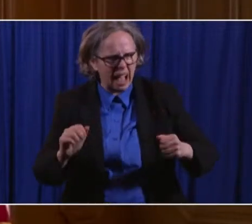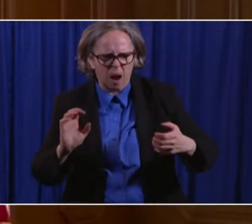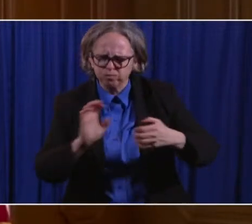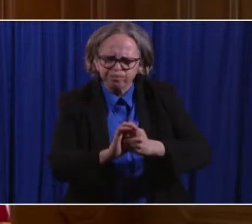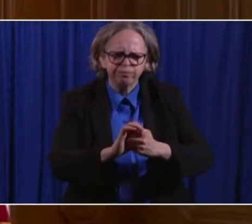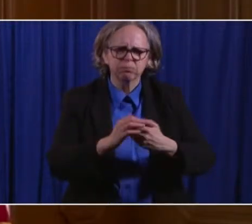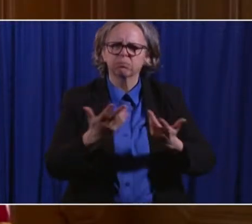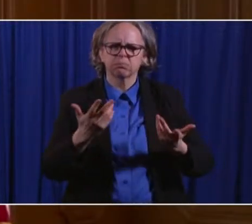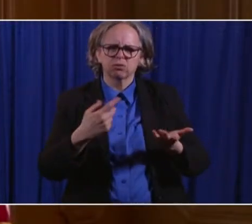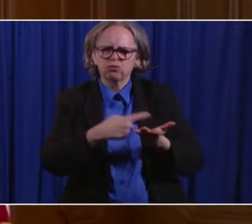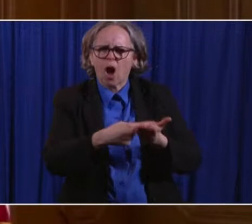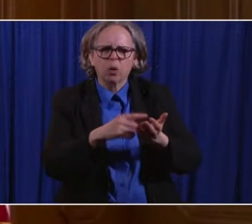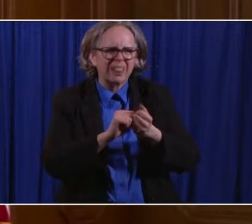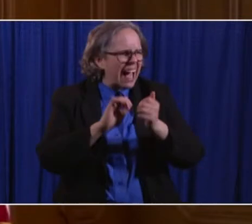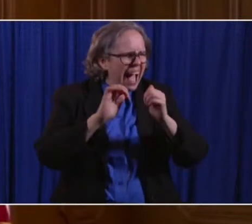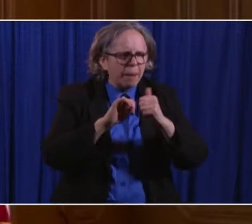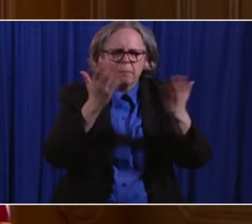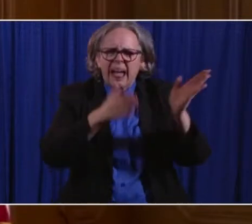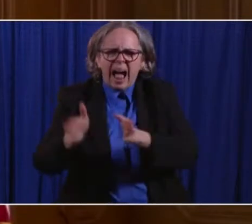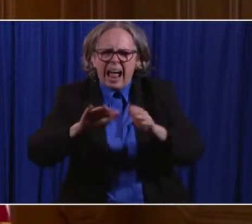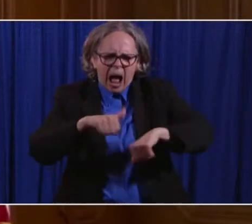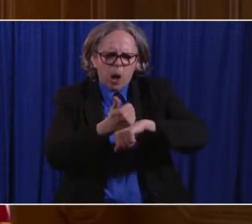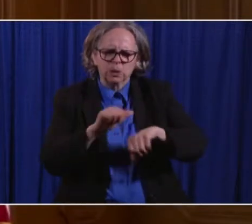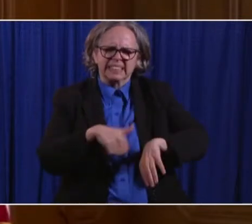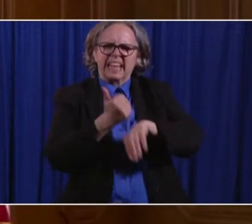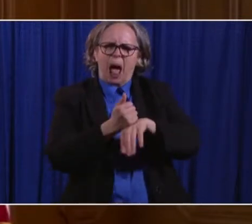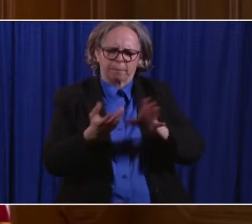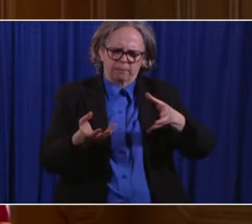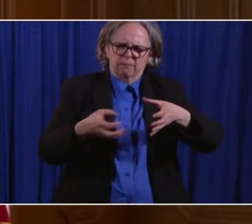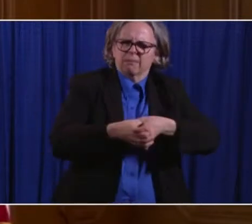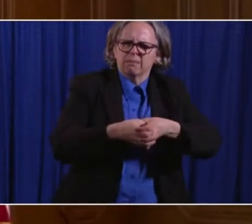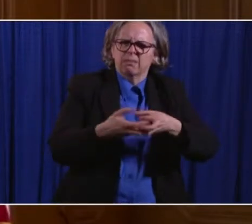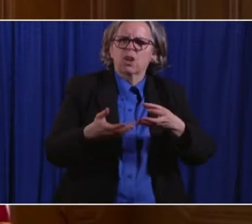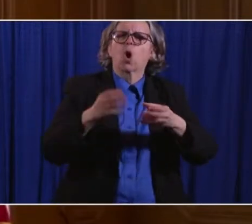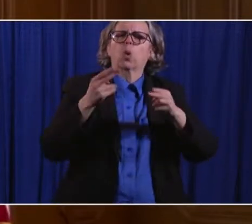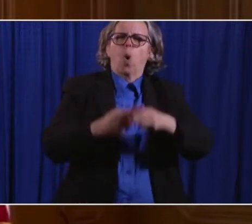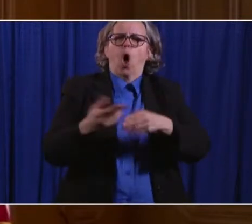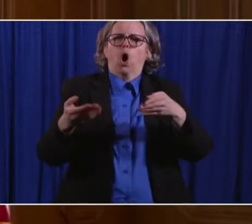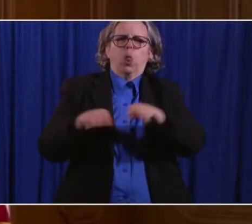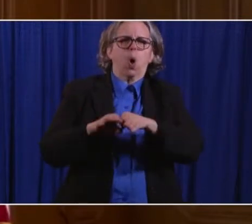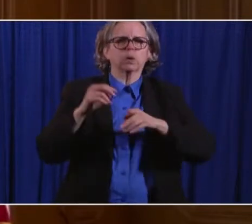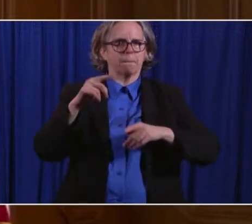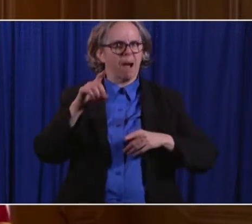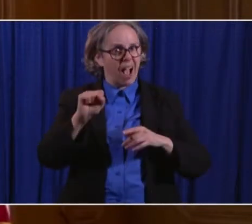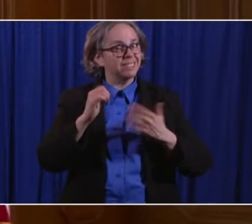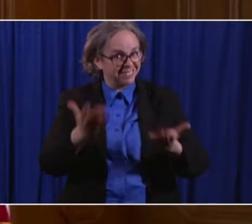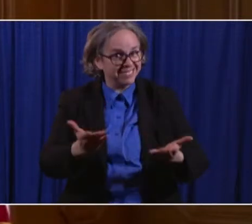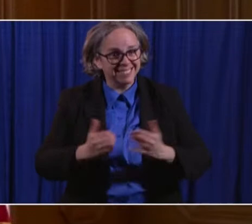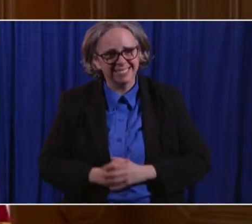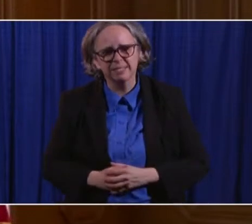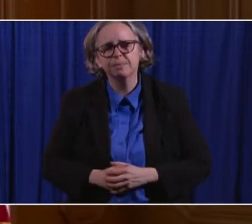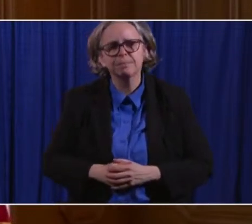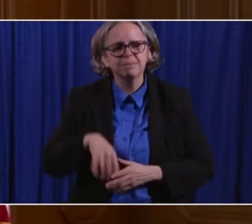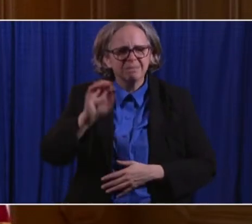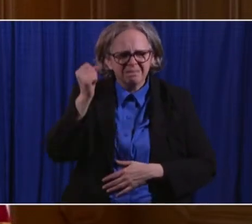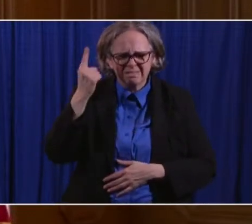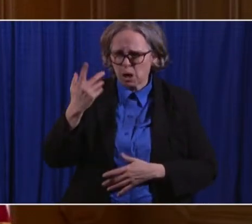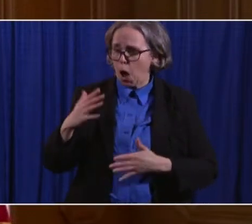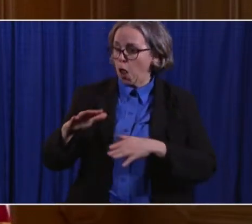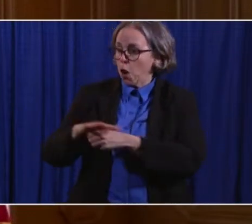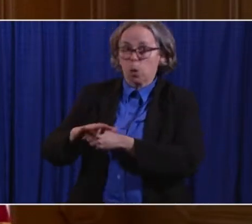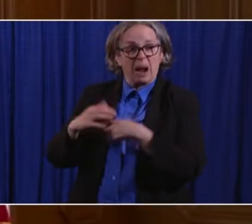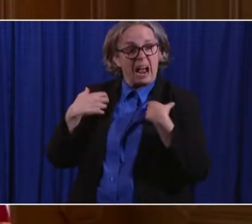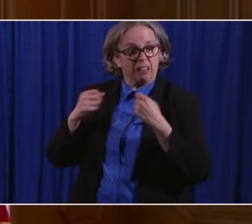clinics. Also, vaccine providers, local health departments, we ask them to be proactive and reach out to your